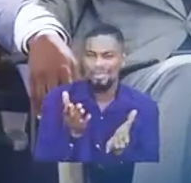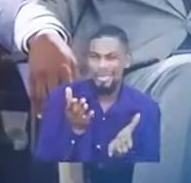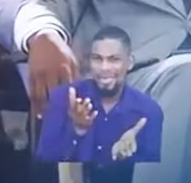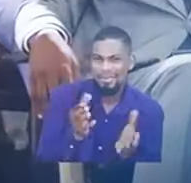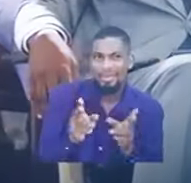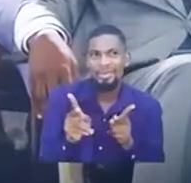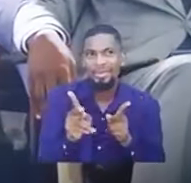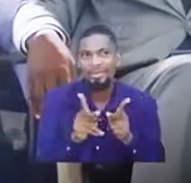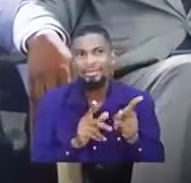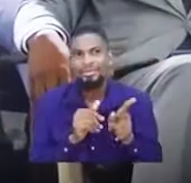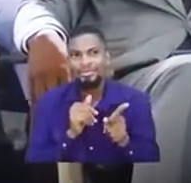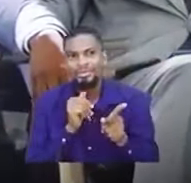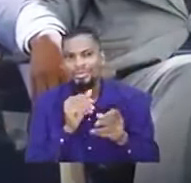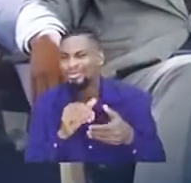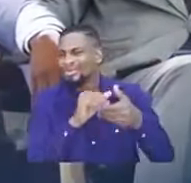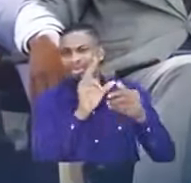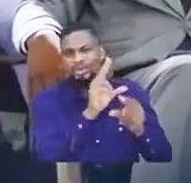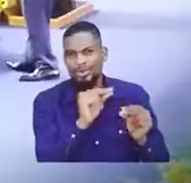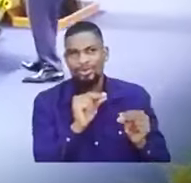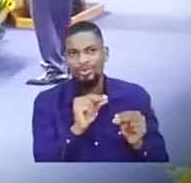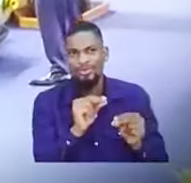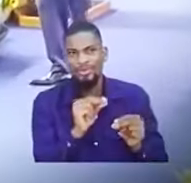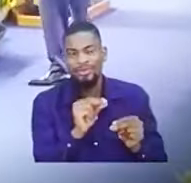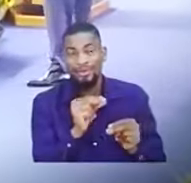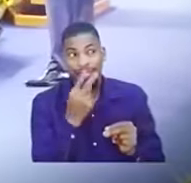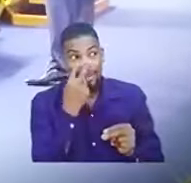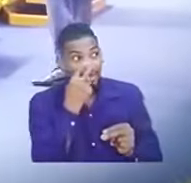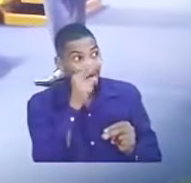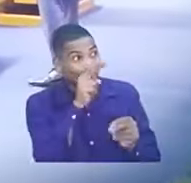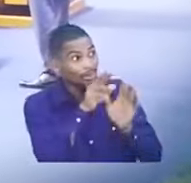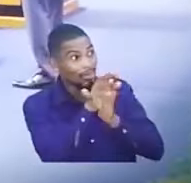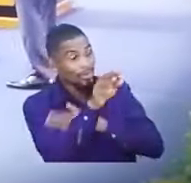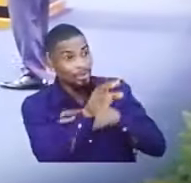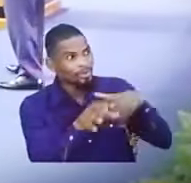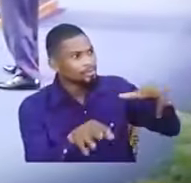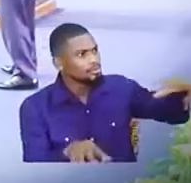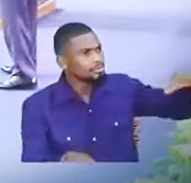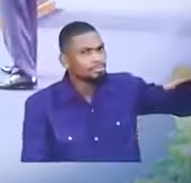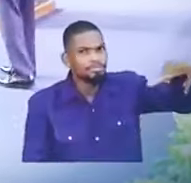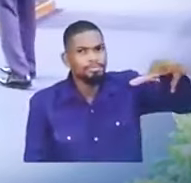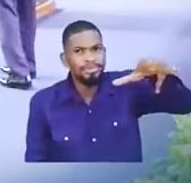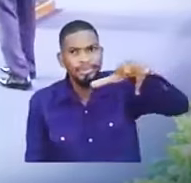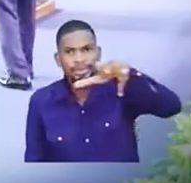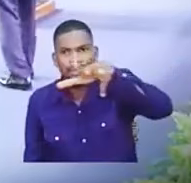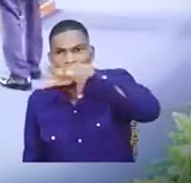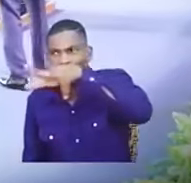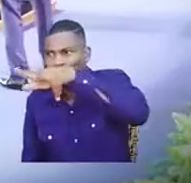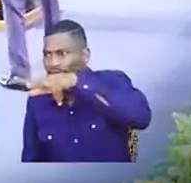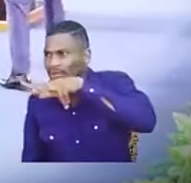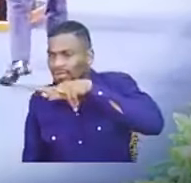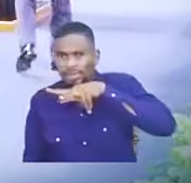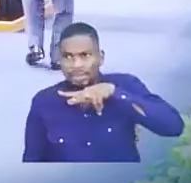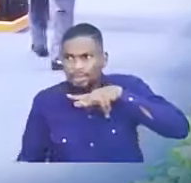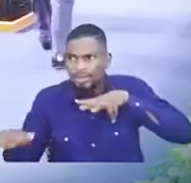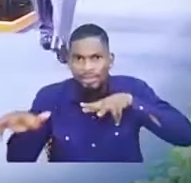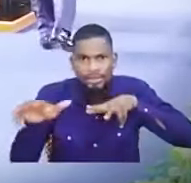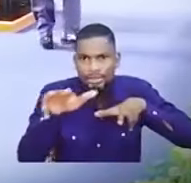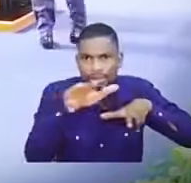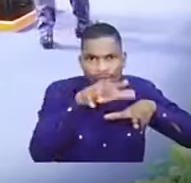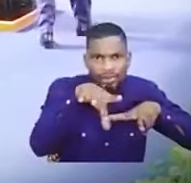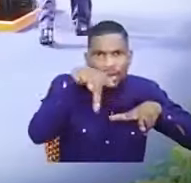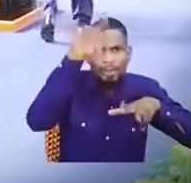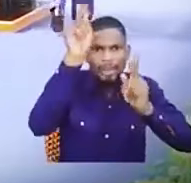anything, don't join them. Because the eyes of the Lord goes through and flow the earth. He's looking for a certain